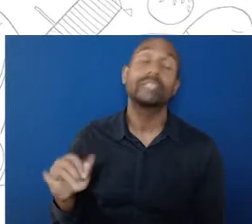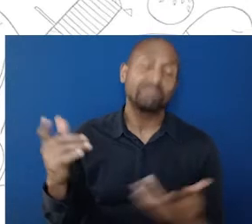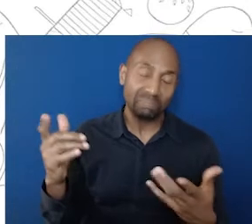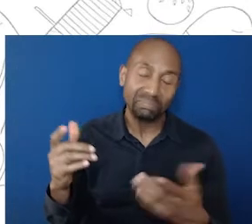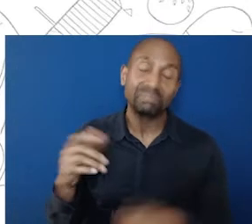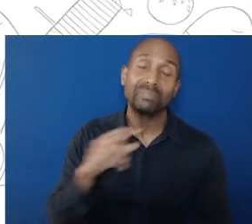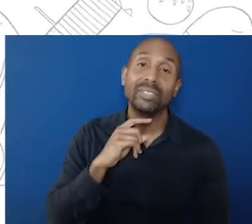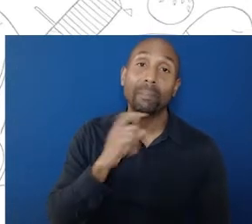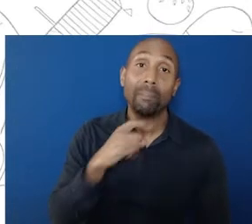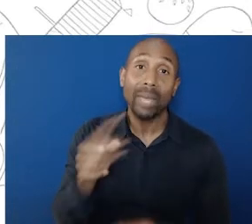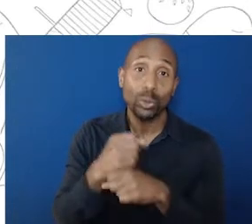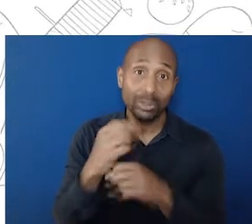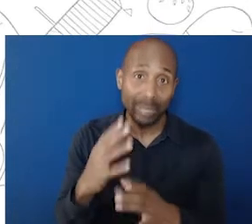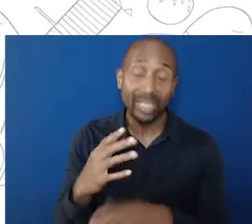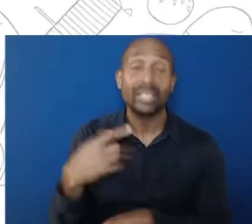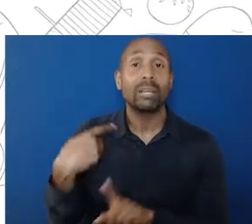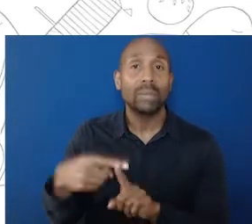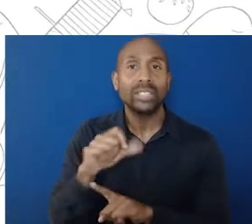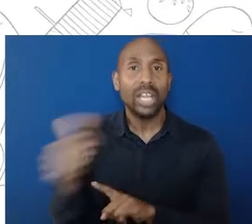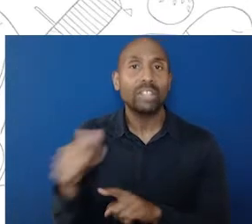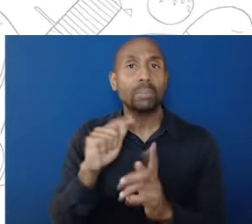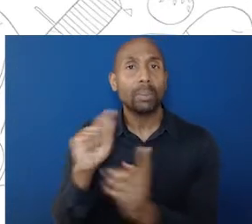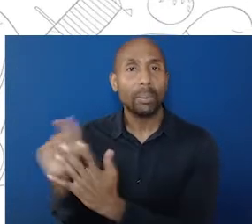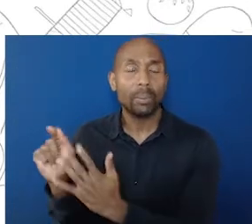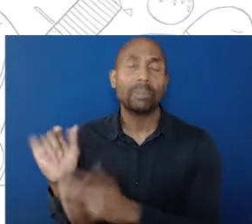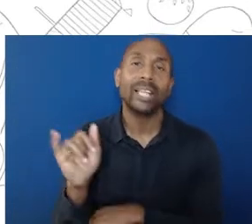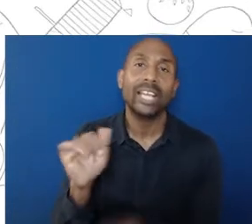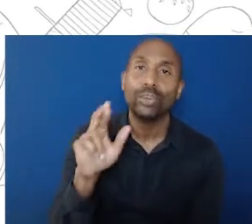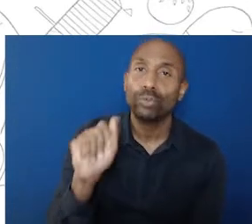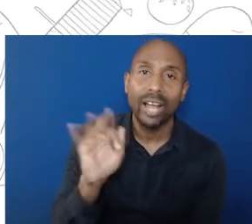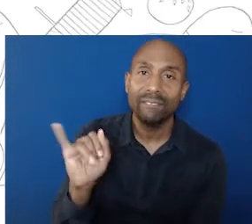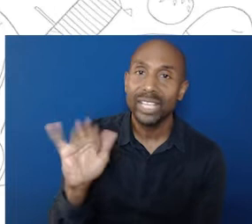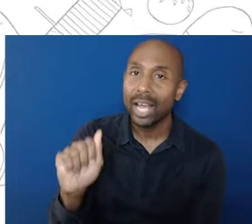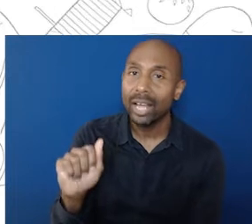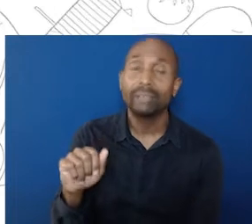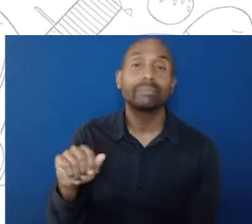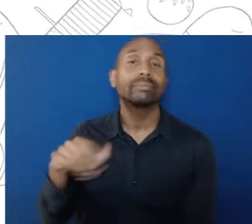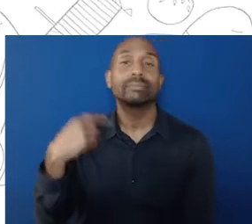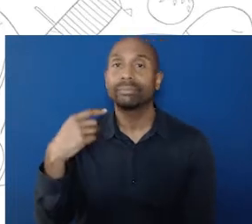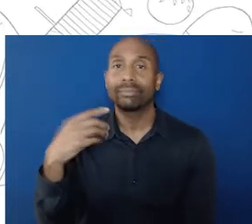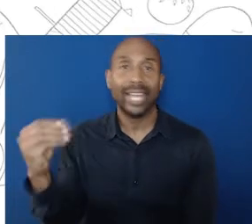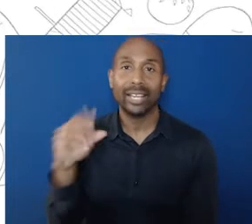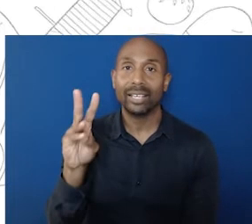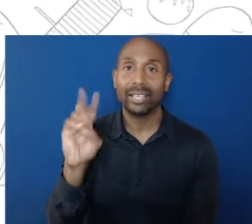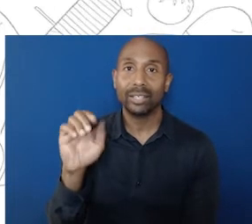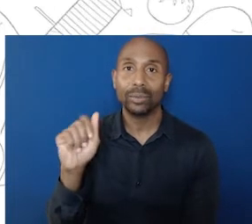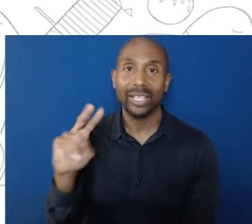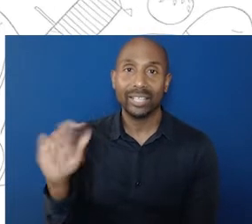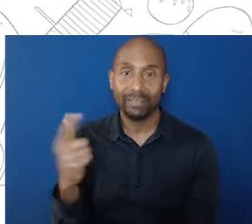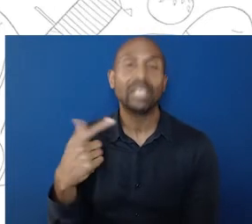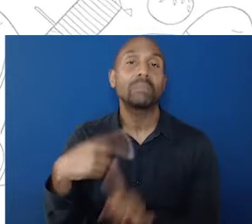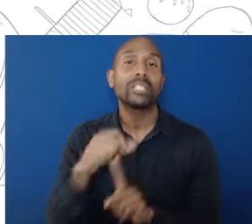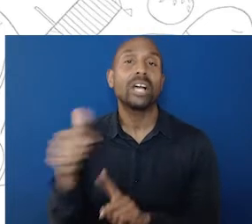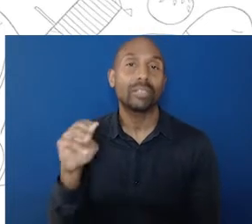from rice paper to raffia and weaving. Oh, that's wonderful. Yeah. And we want to